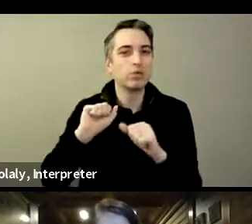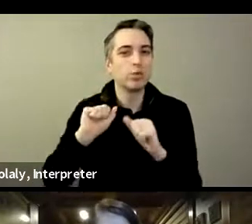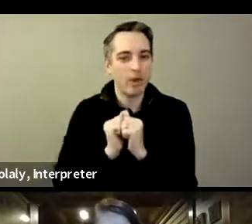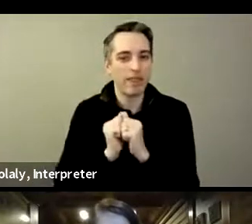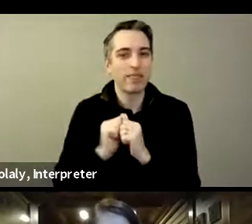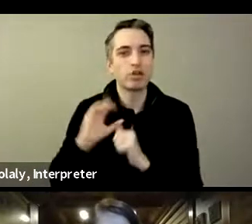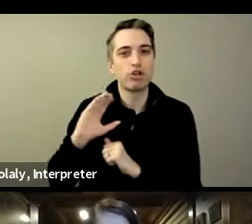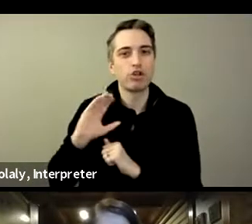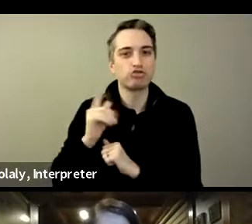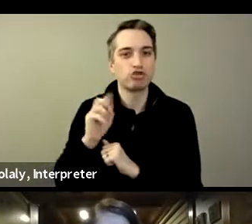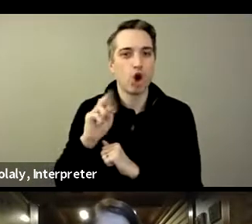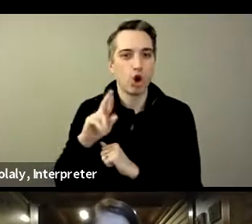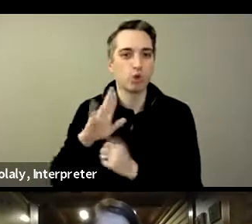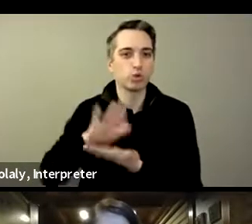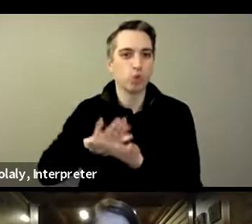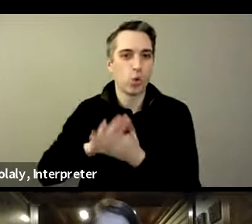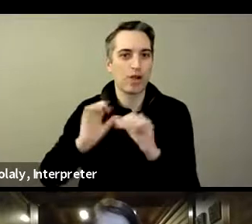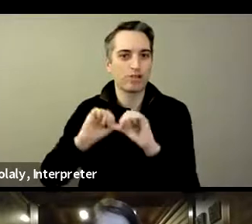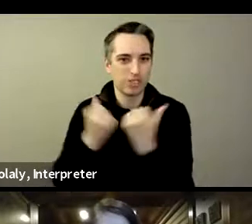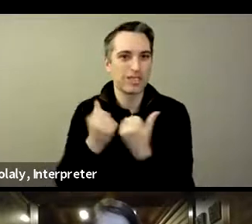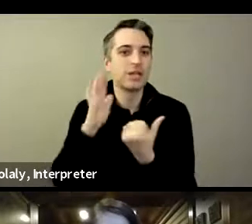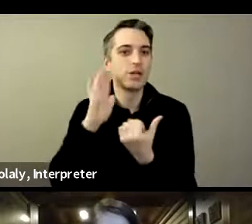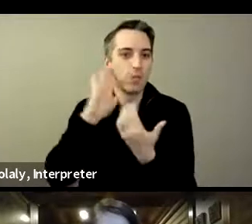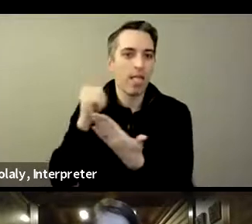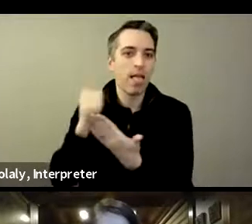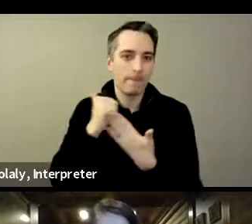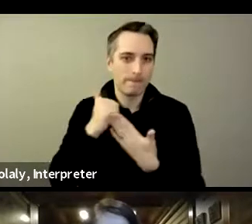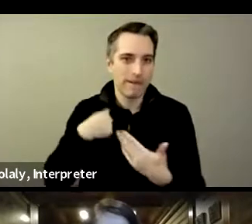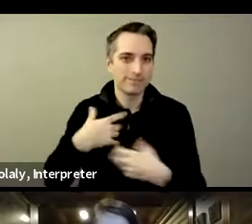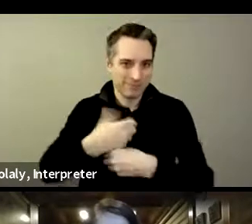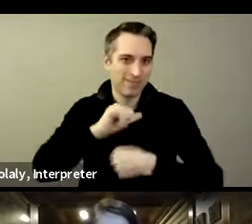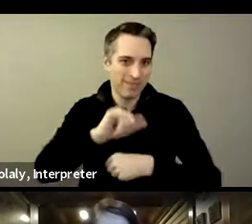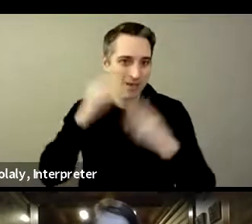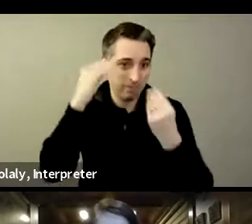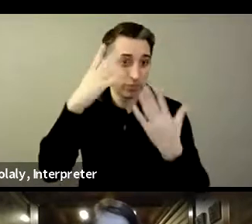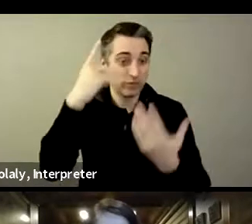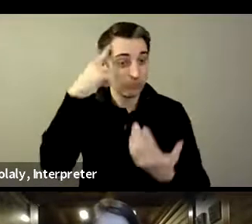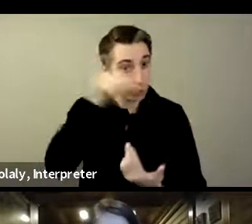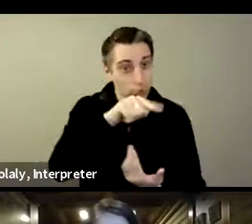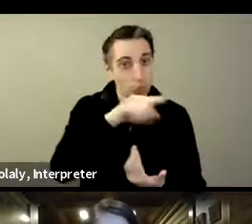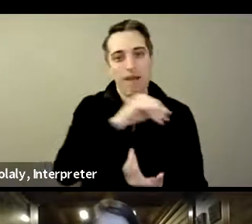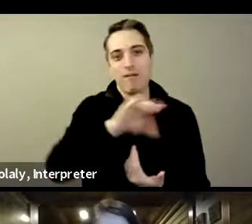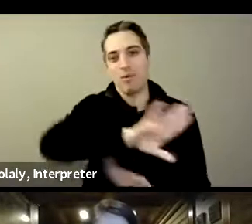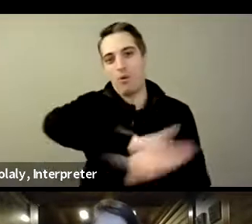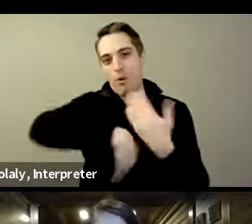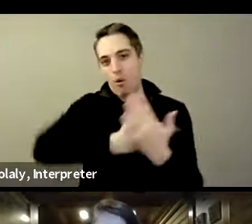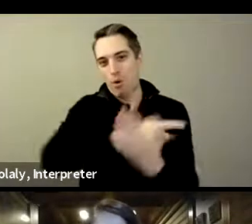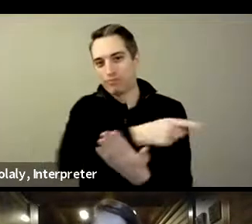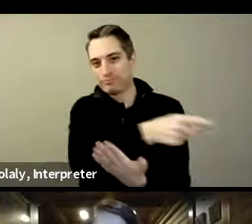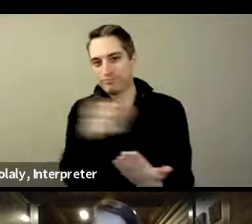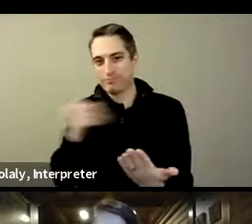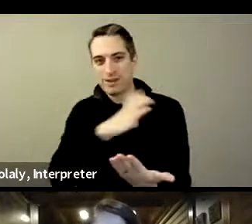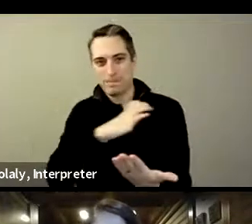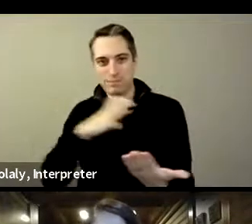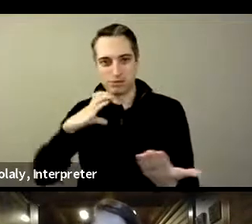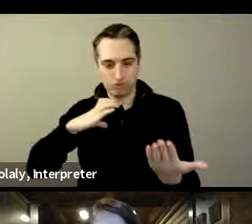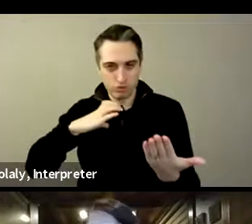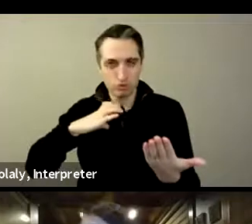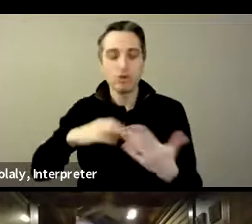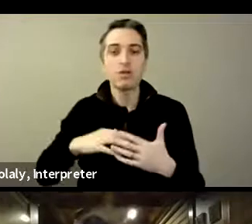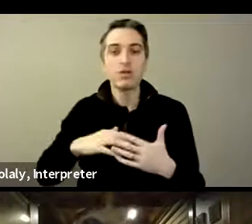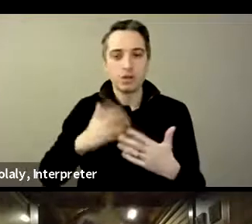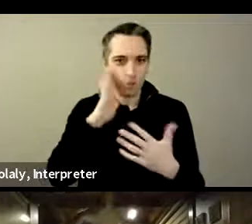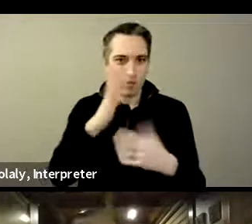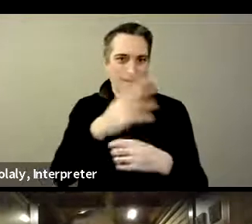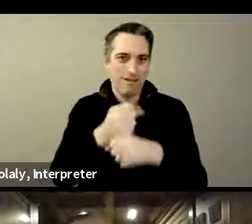Michigan, and I'm sure he'd be more than happy to help us get that information for you and for all of the commissioners. So So we'll work on getting that so that you will receive that at the